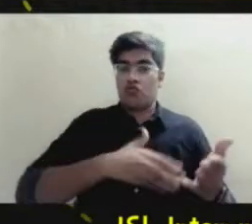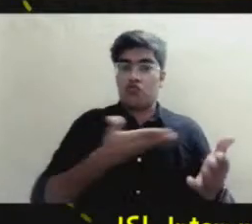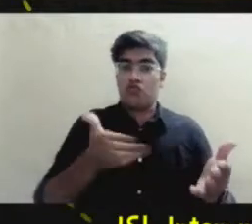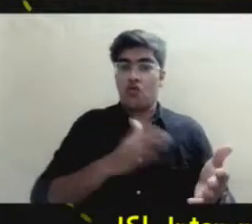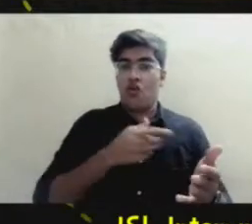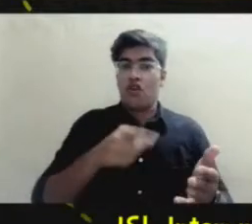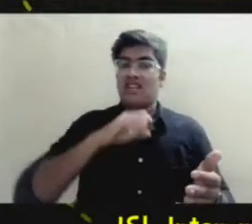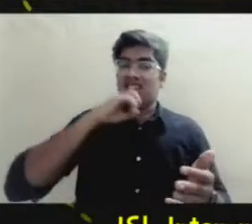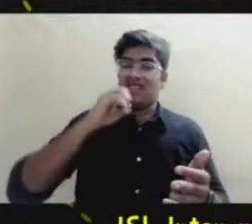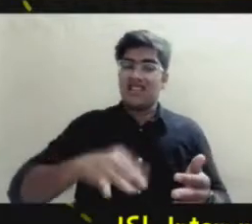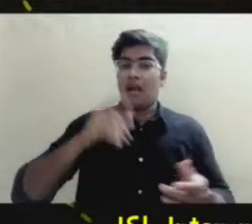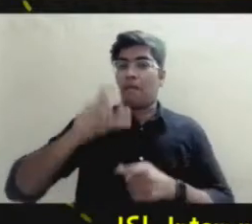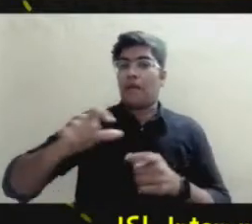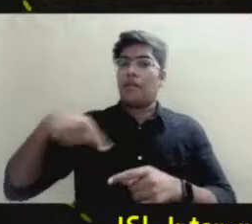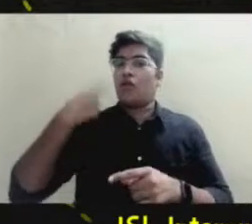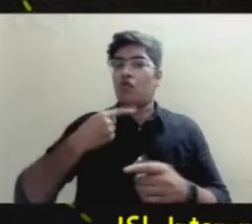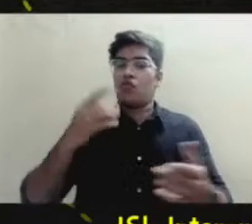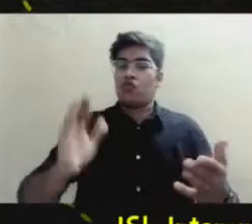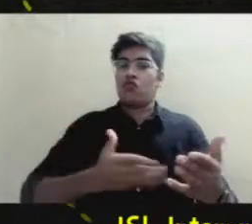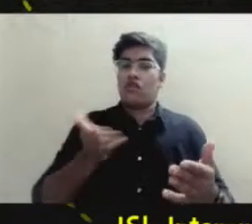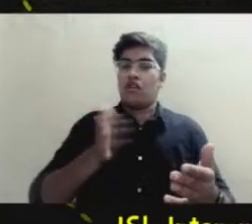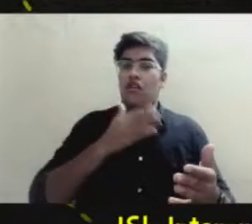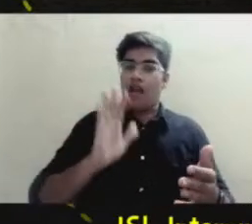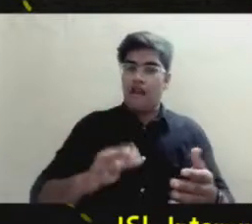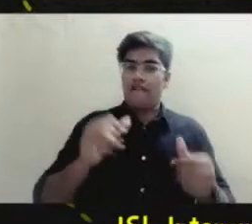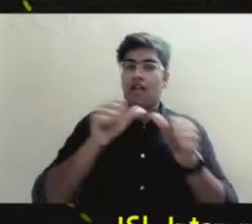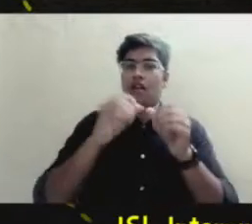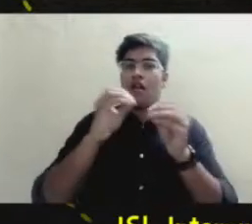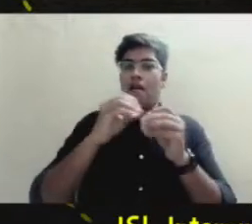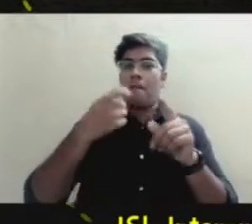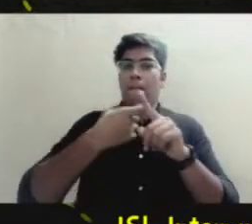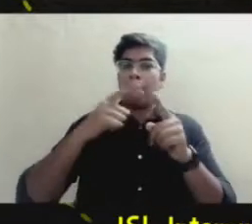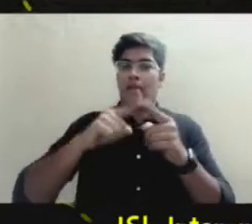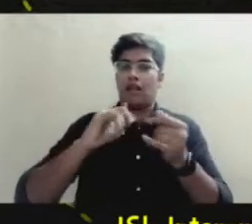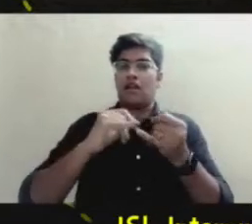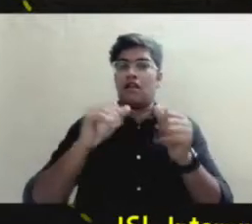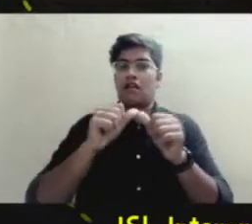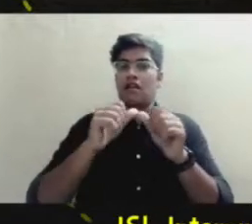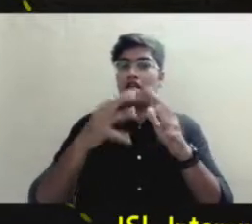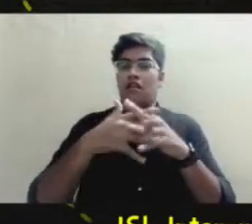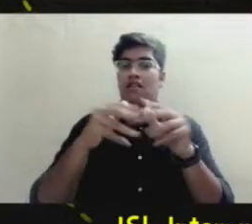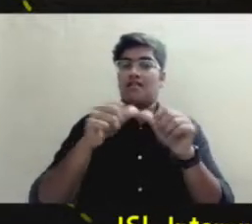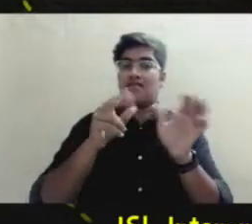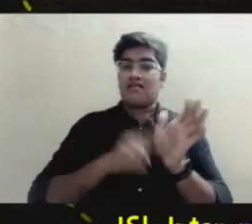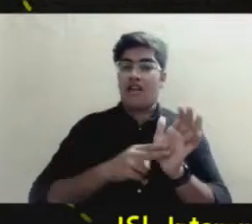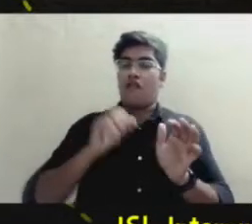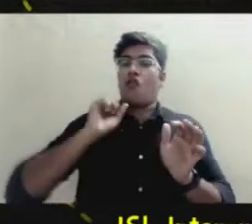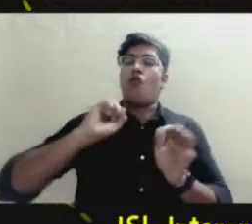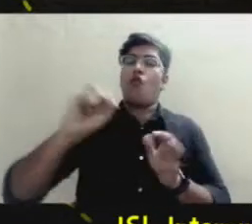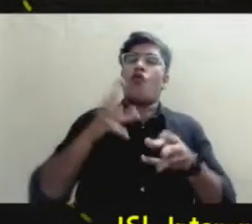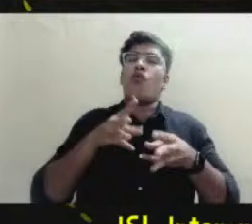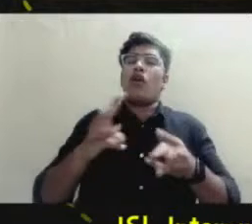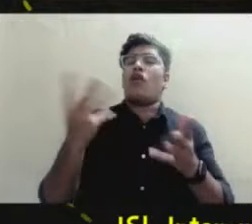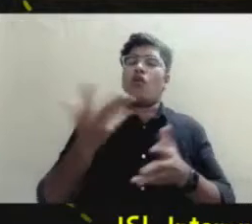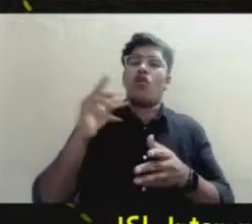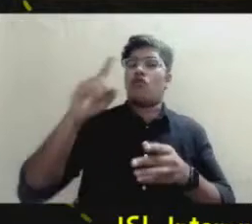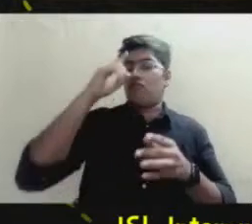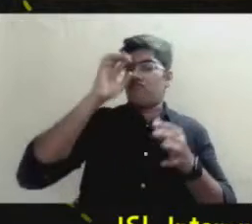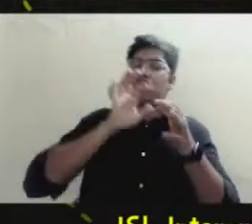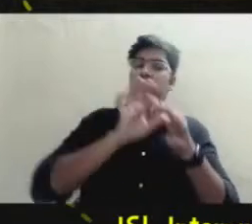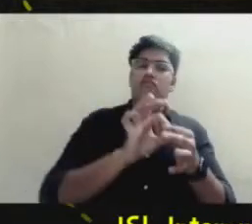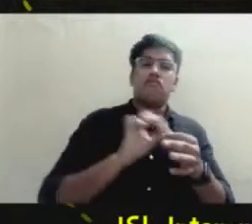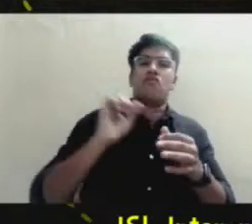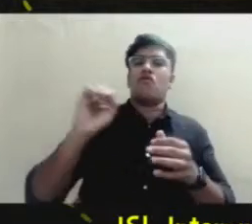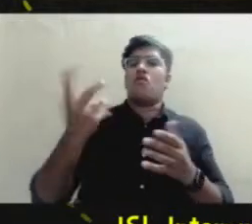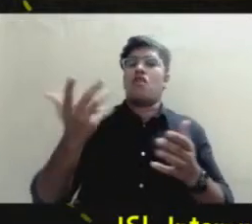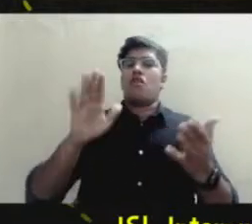young singers who sing Apke Savan beautifully and with their own sense of abandon. And very often they're kind enough